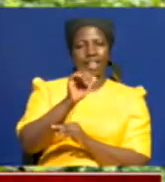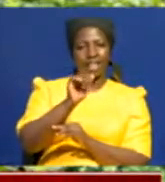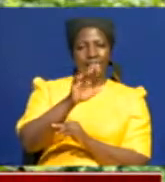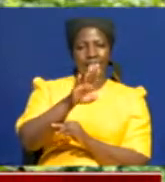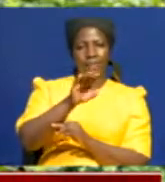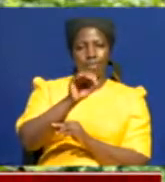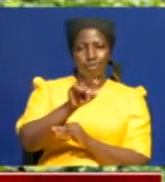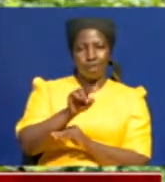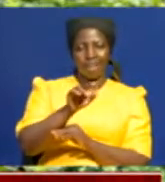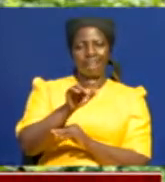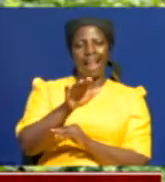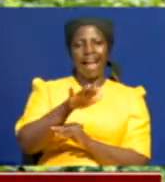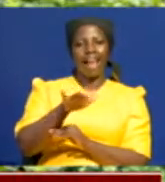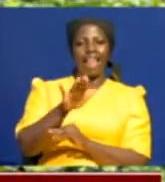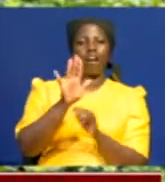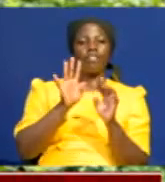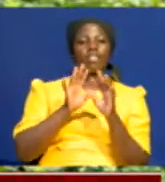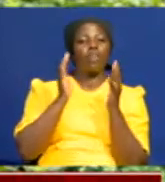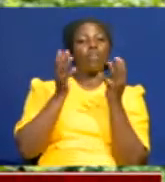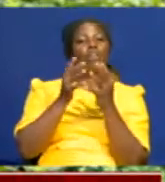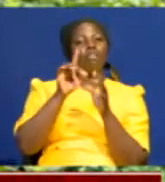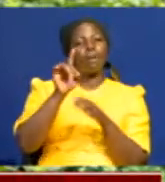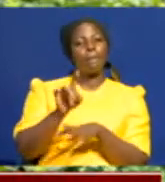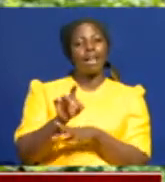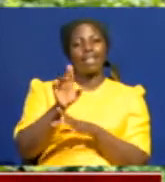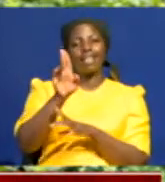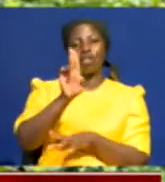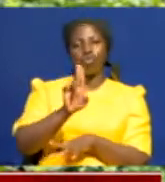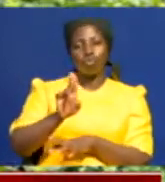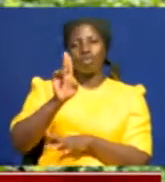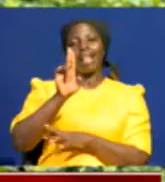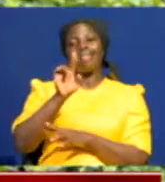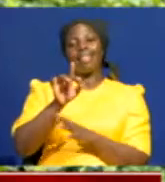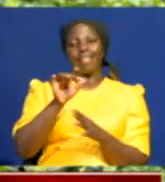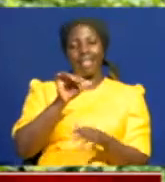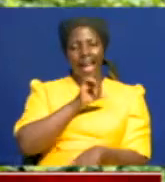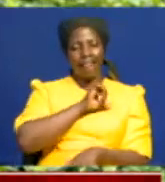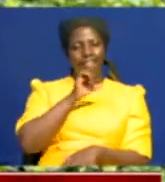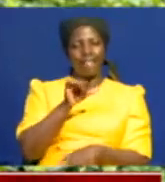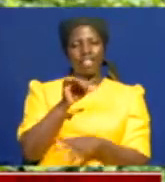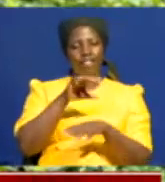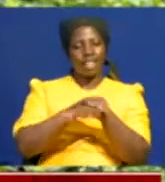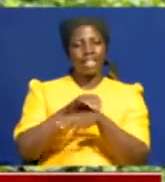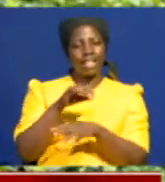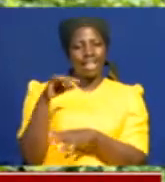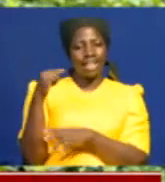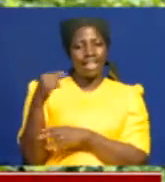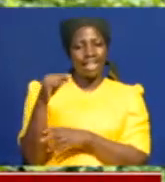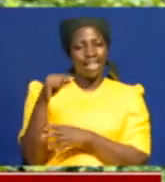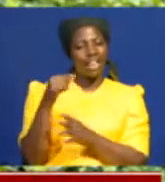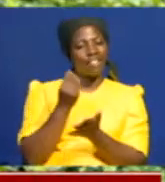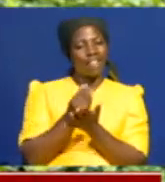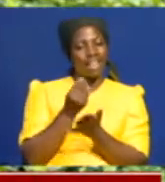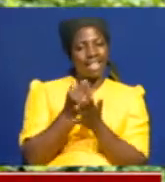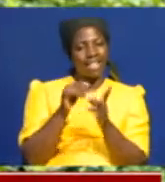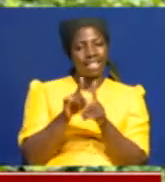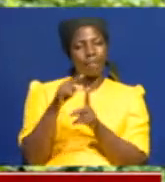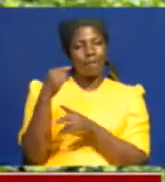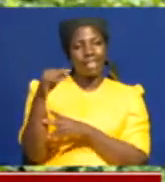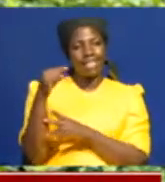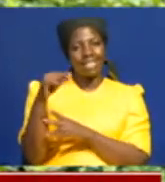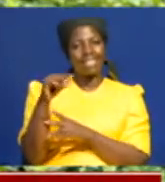we must take advantage of getting green financing and green deals, and that will